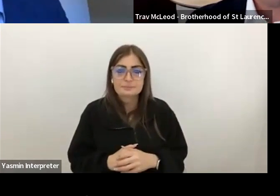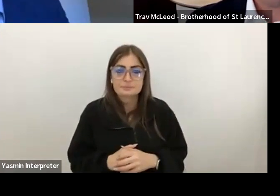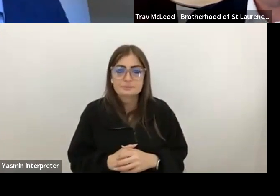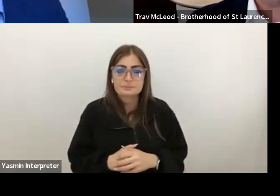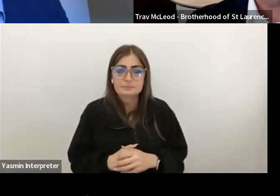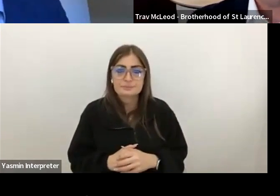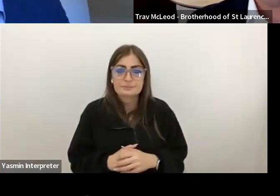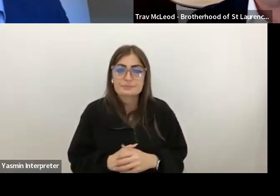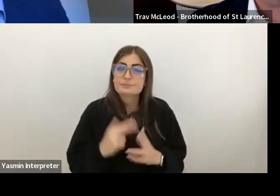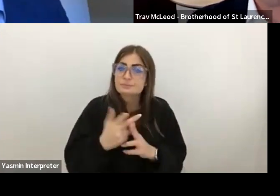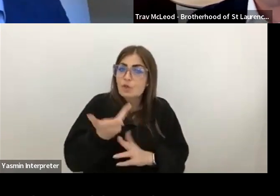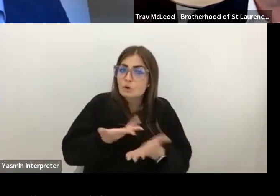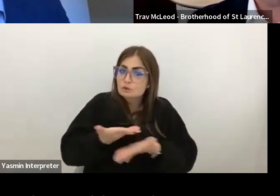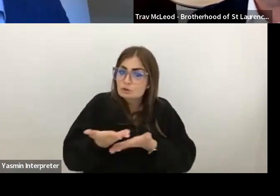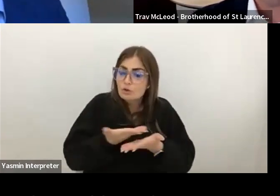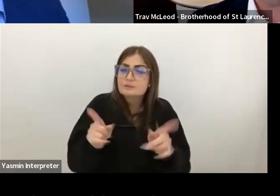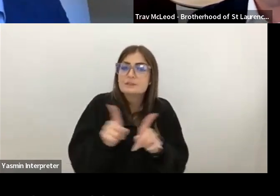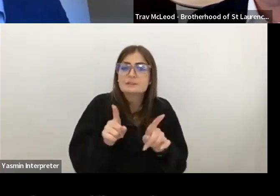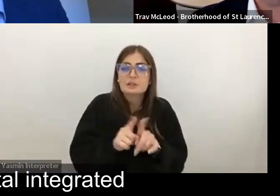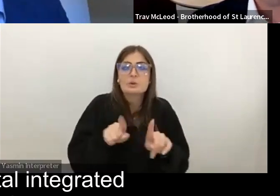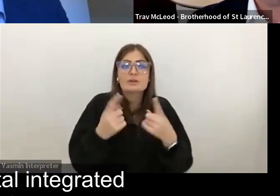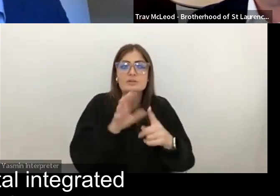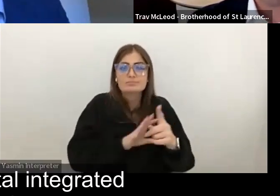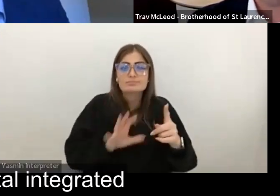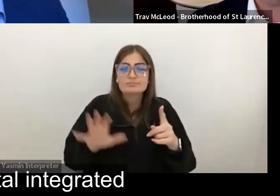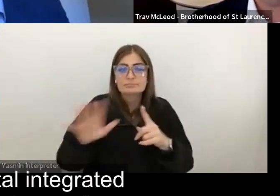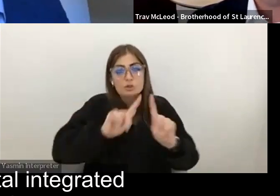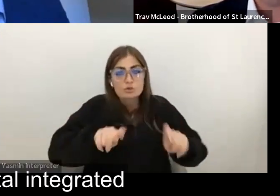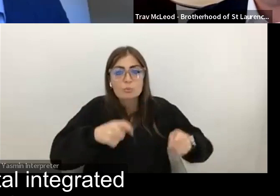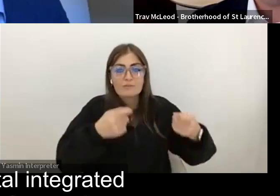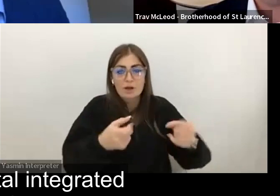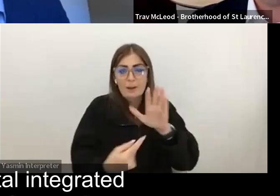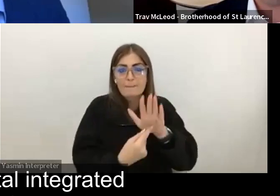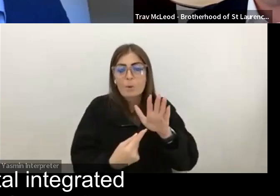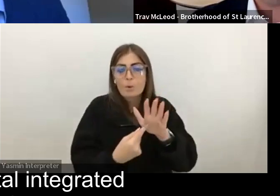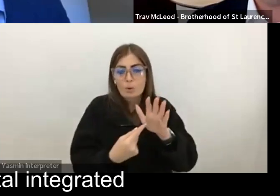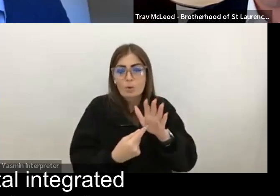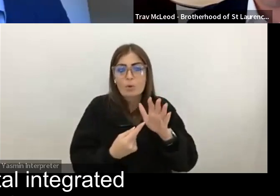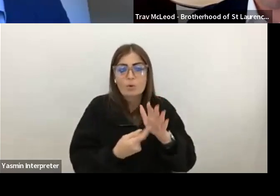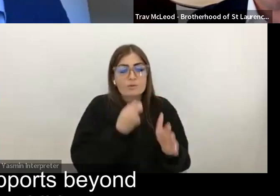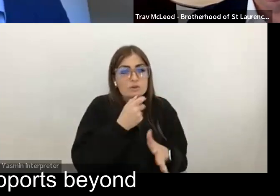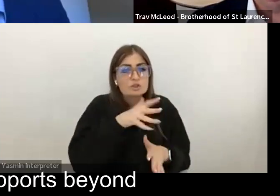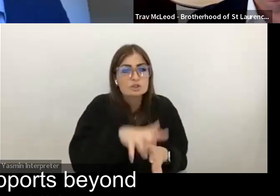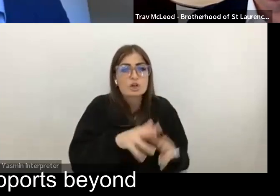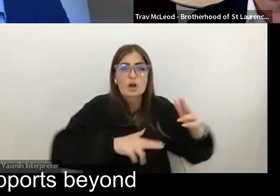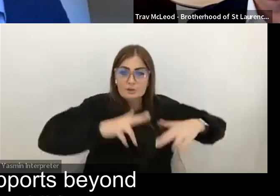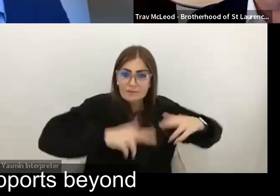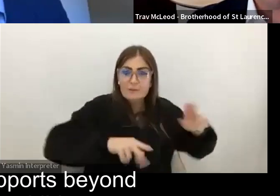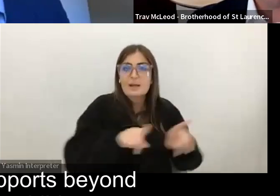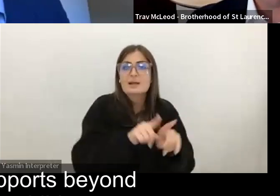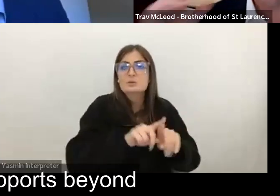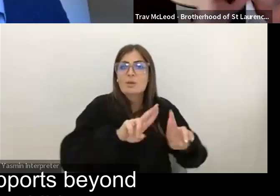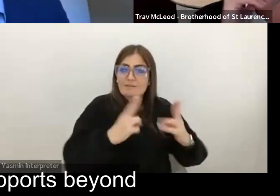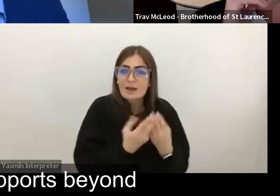In terms of those services, they're also uniquely positioned to provide vital integrated child development and family